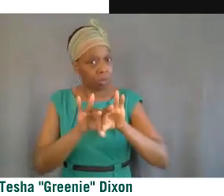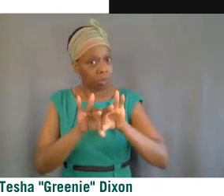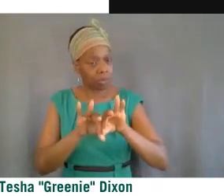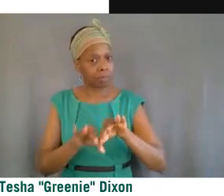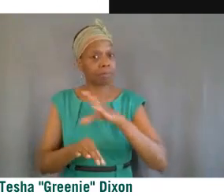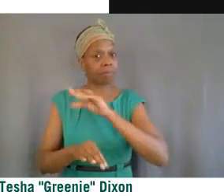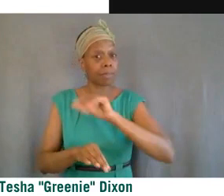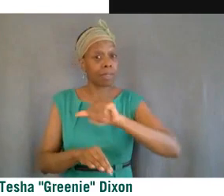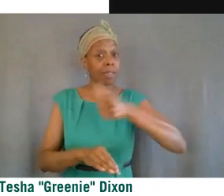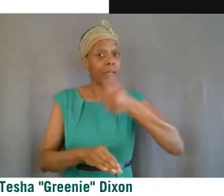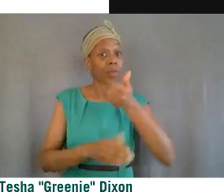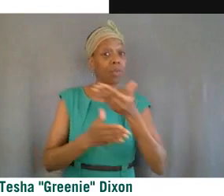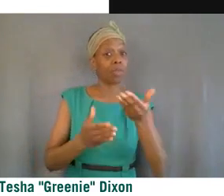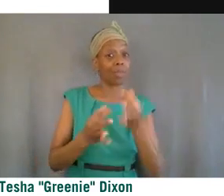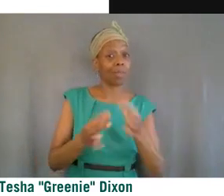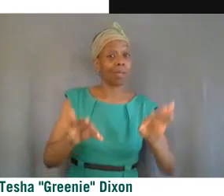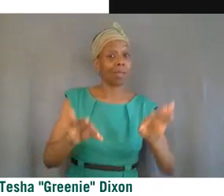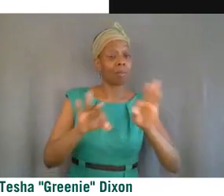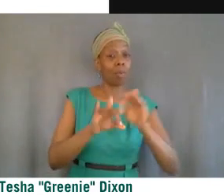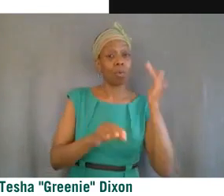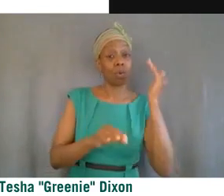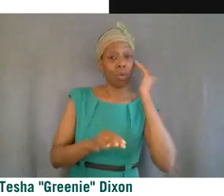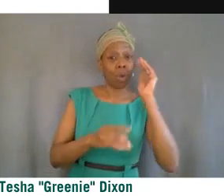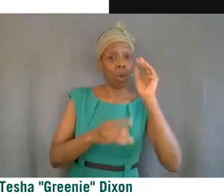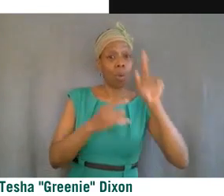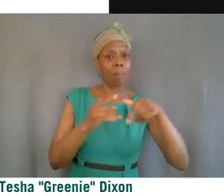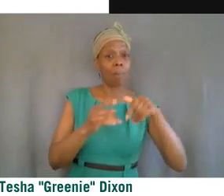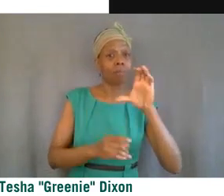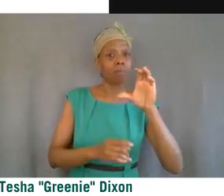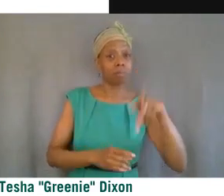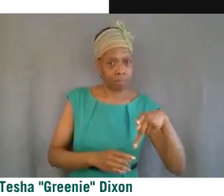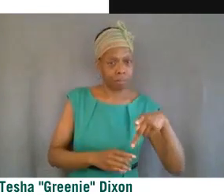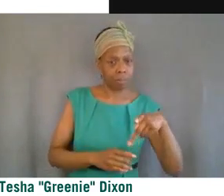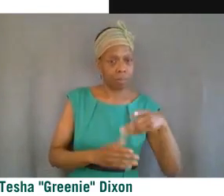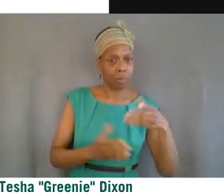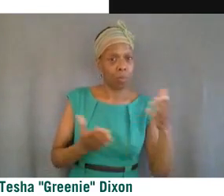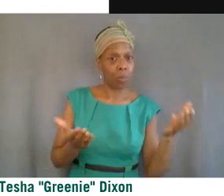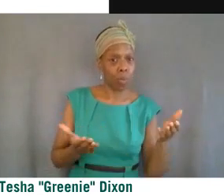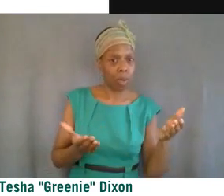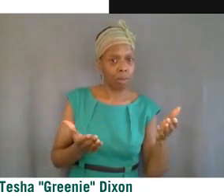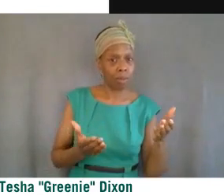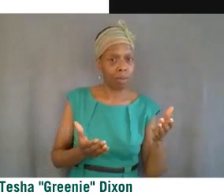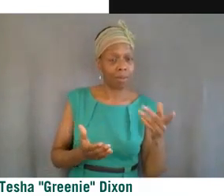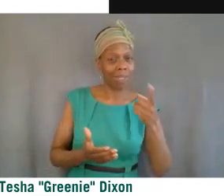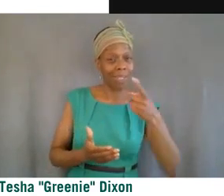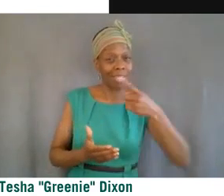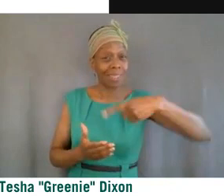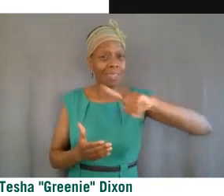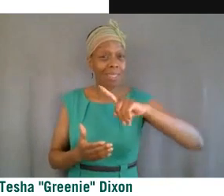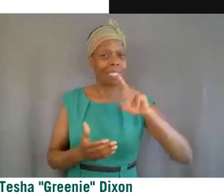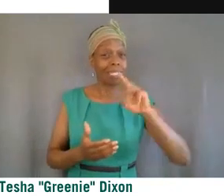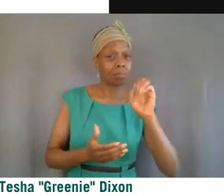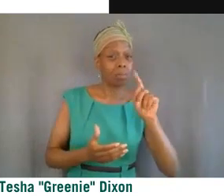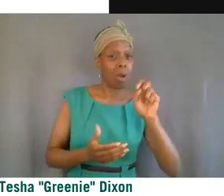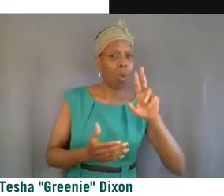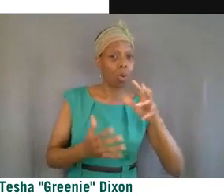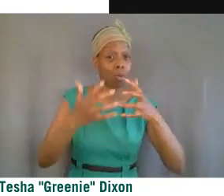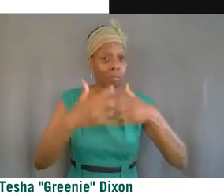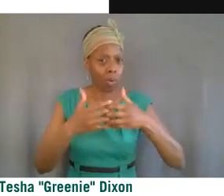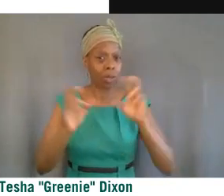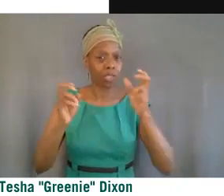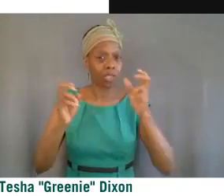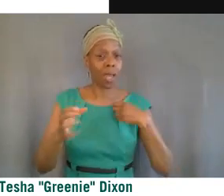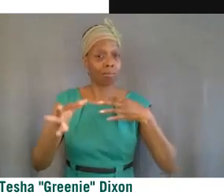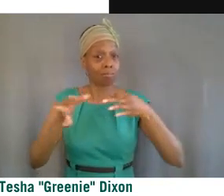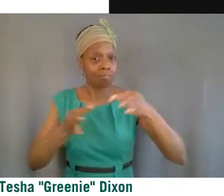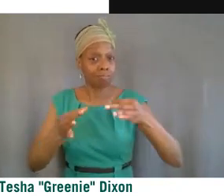important to know about CP is that these motor issues that I've described, the challenges with posture